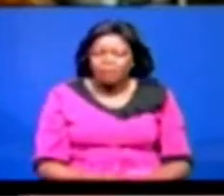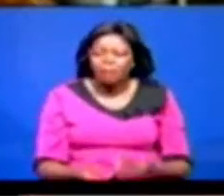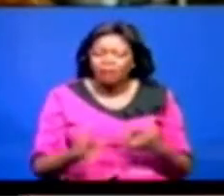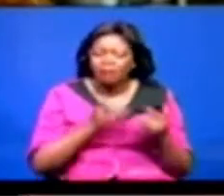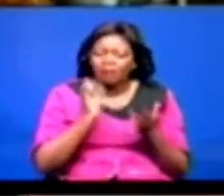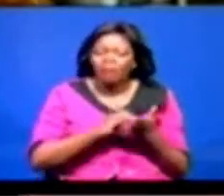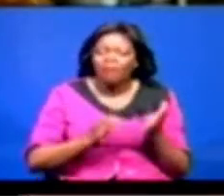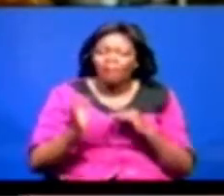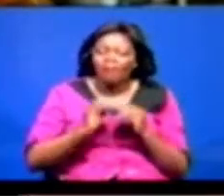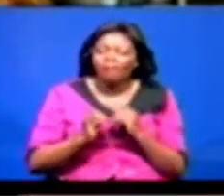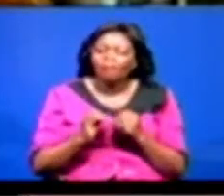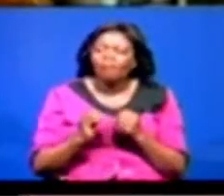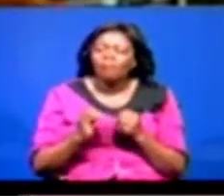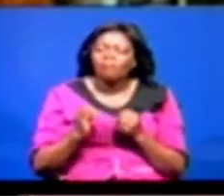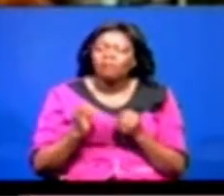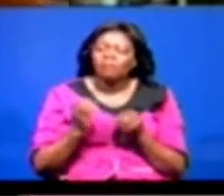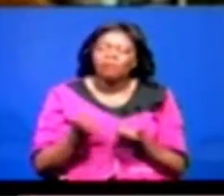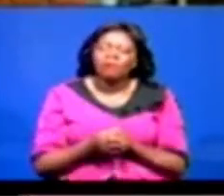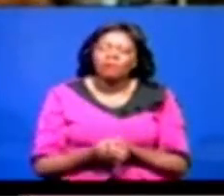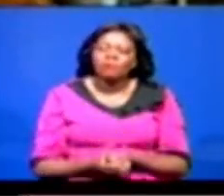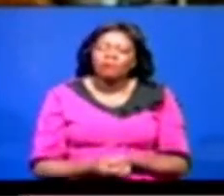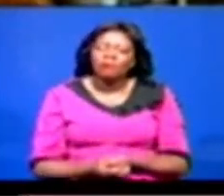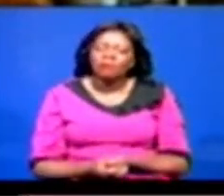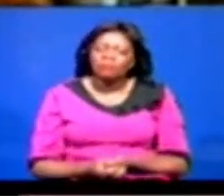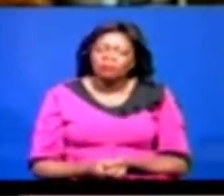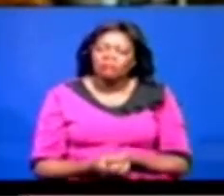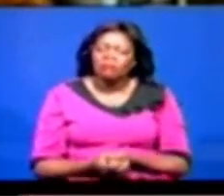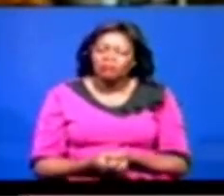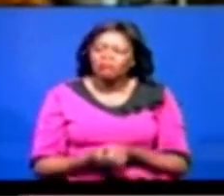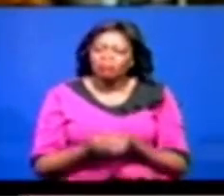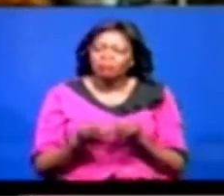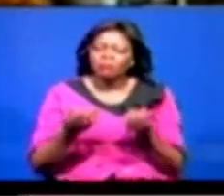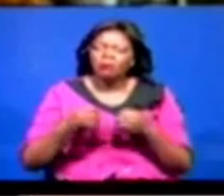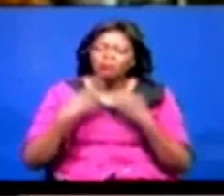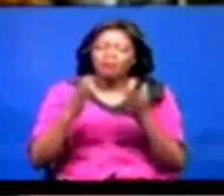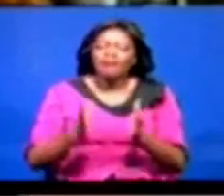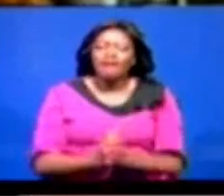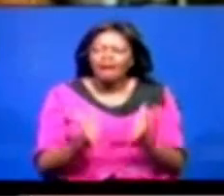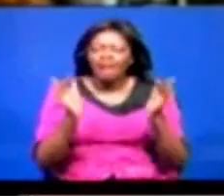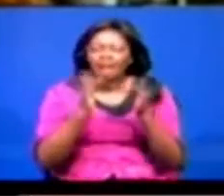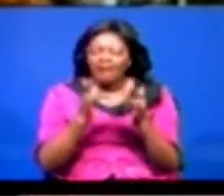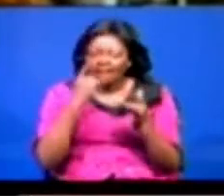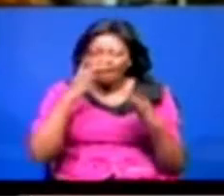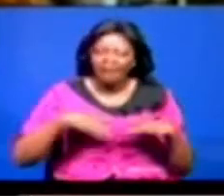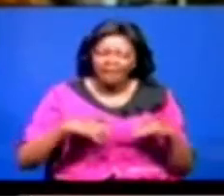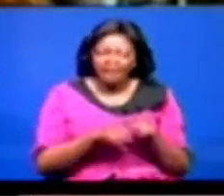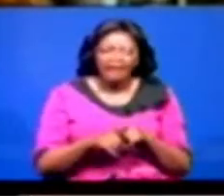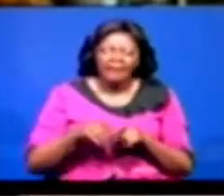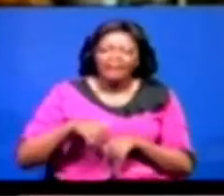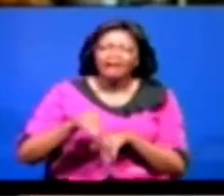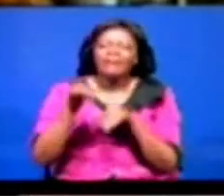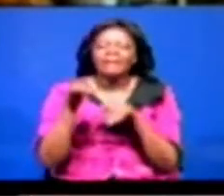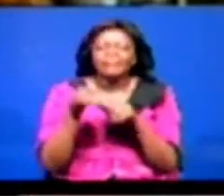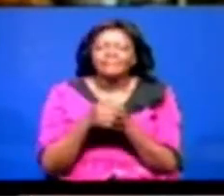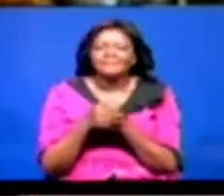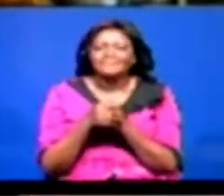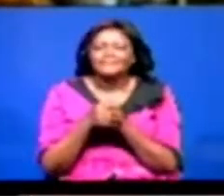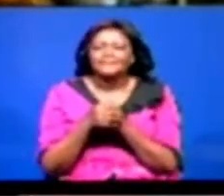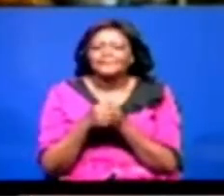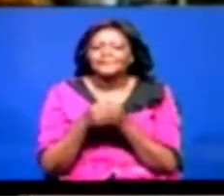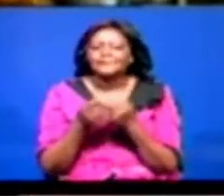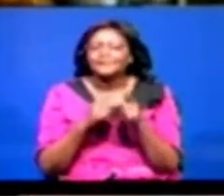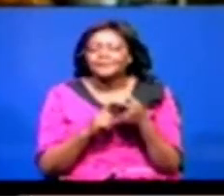electoral architecture, gave a public portal for people to be able to also follow, thereby meeting